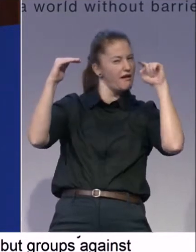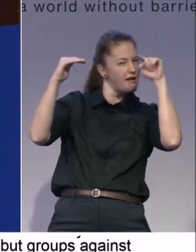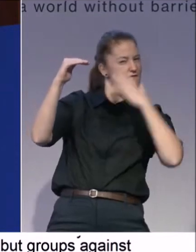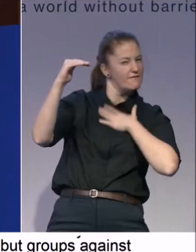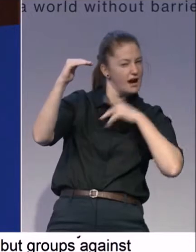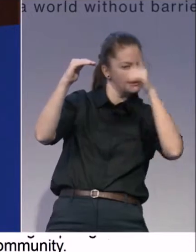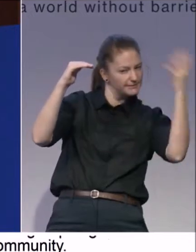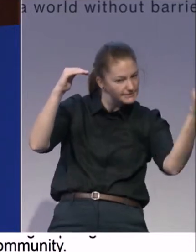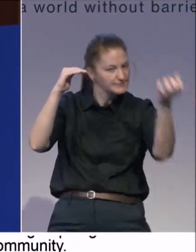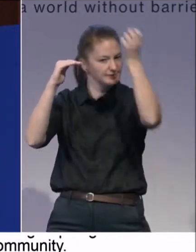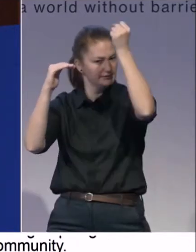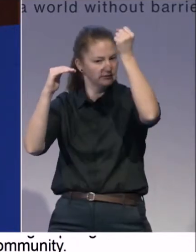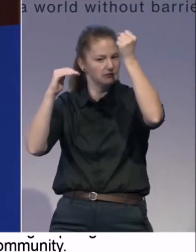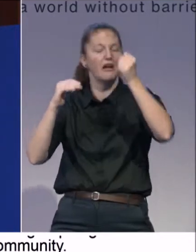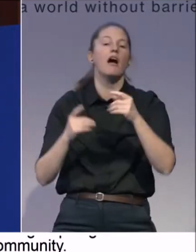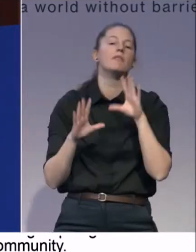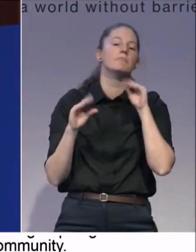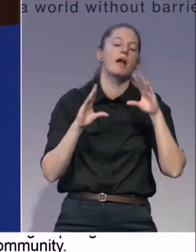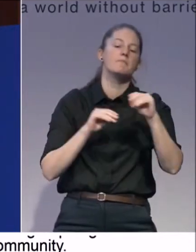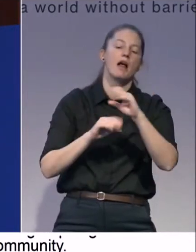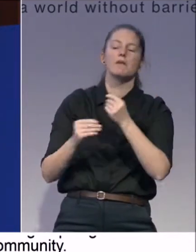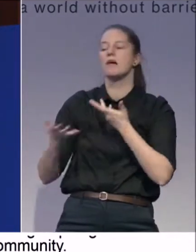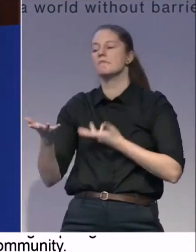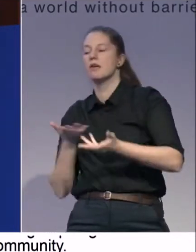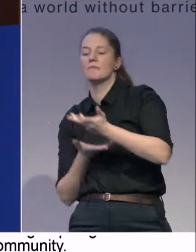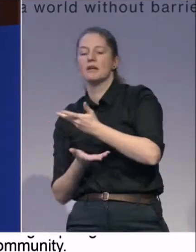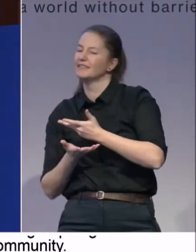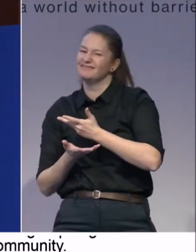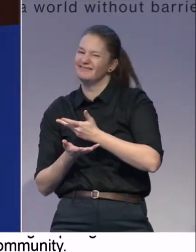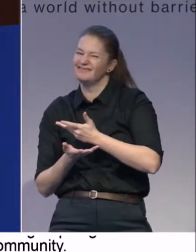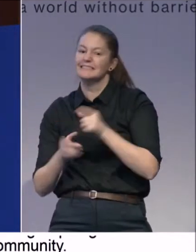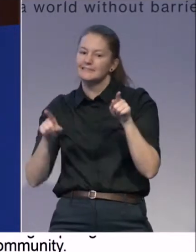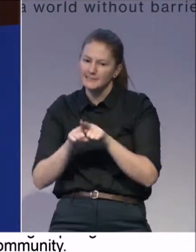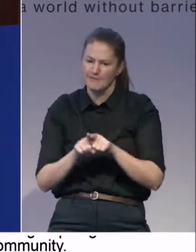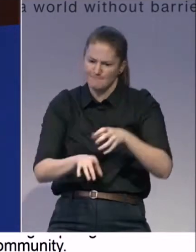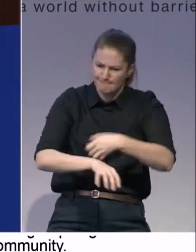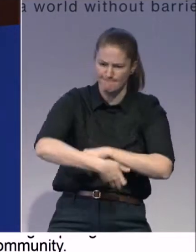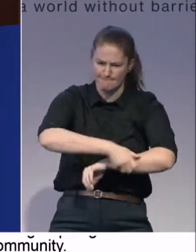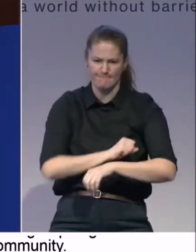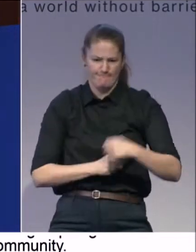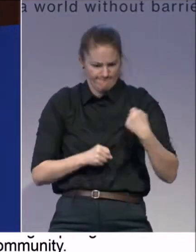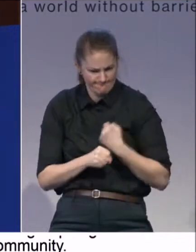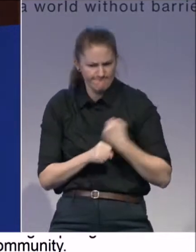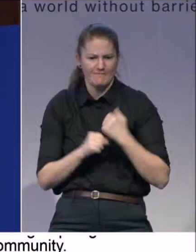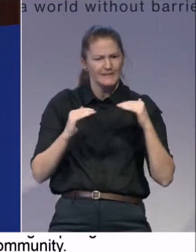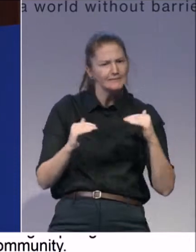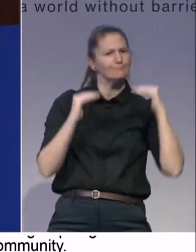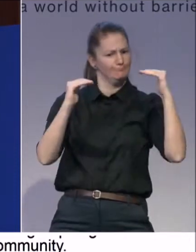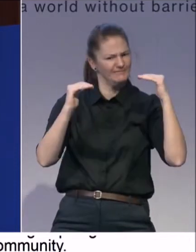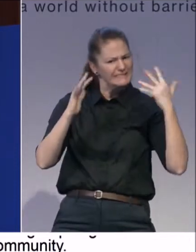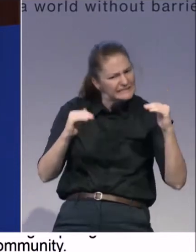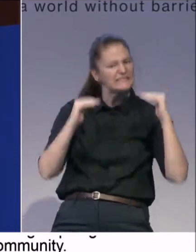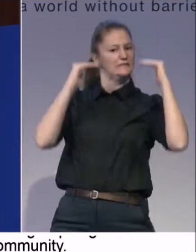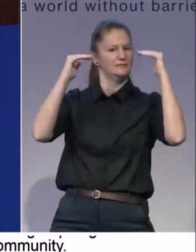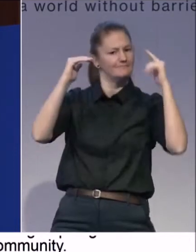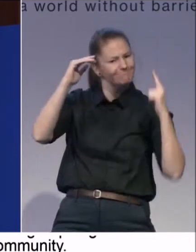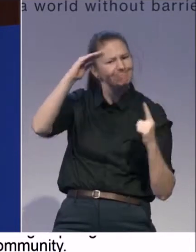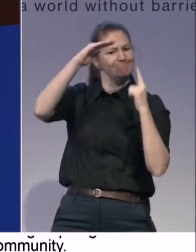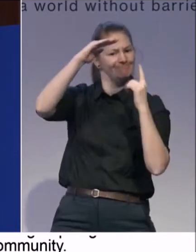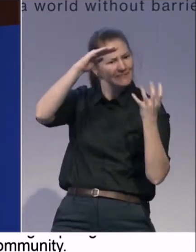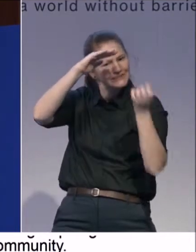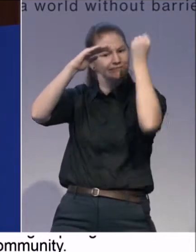but not only talk on nothing about us, without us, because everything is about